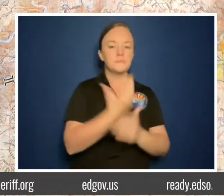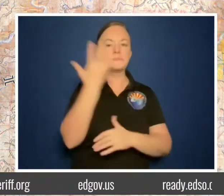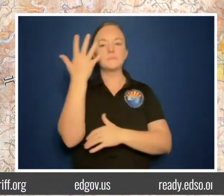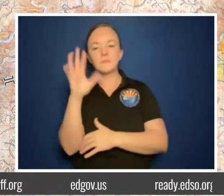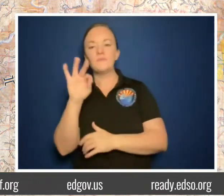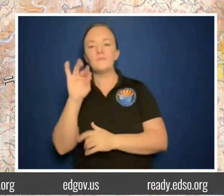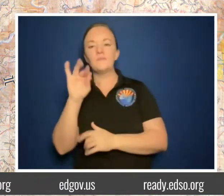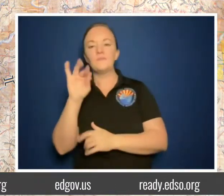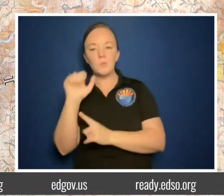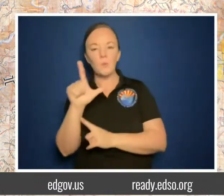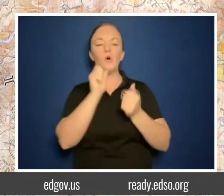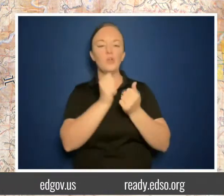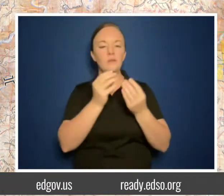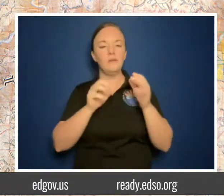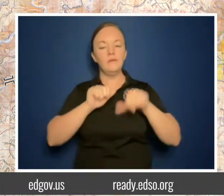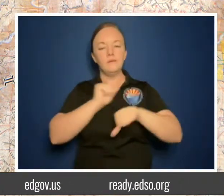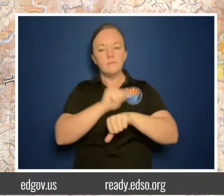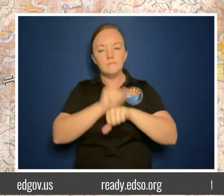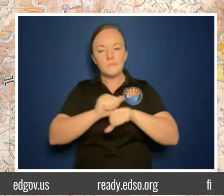flows.